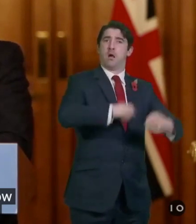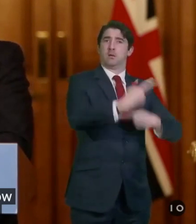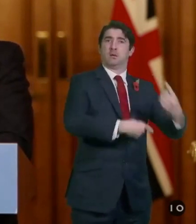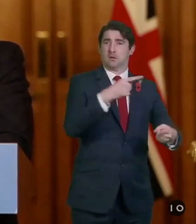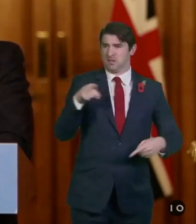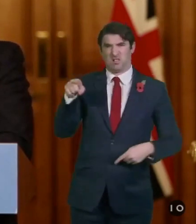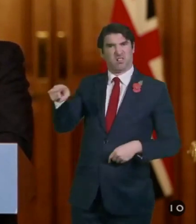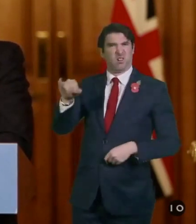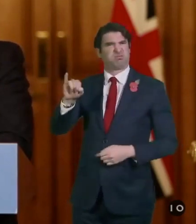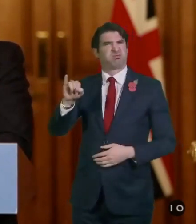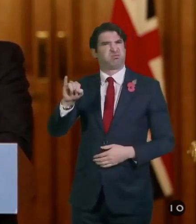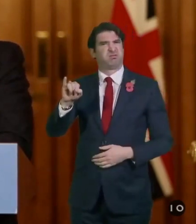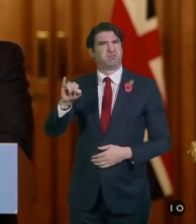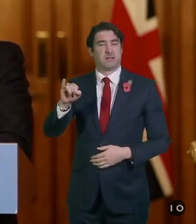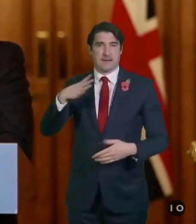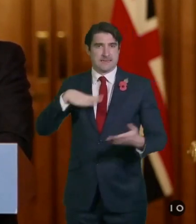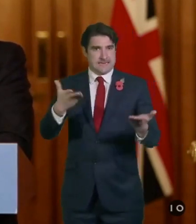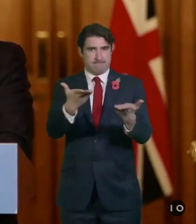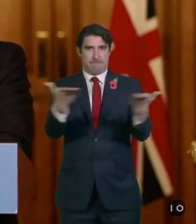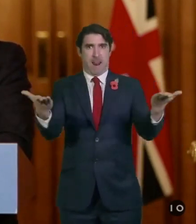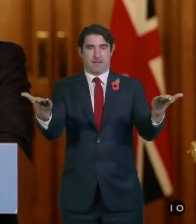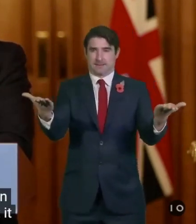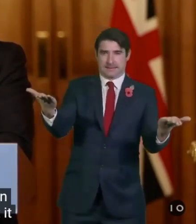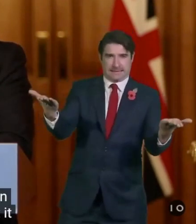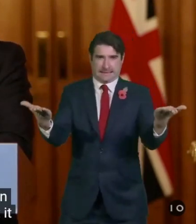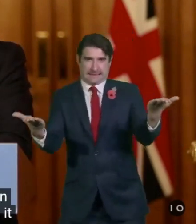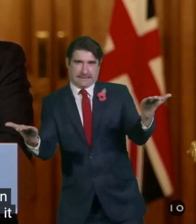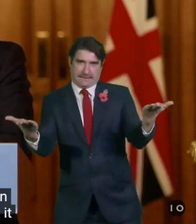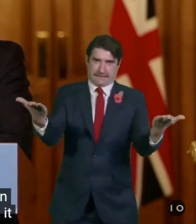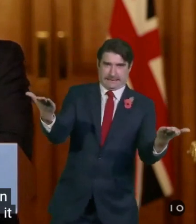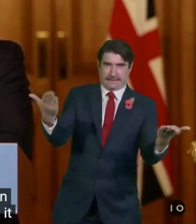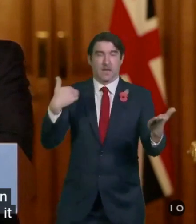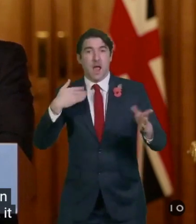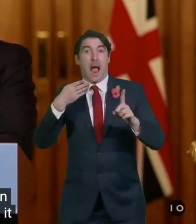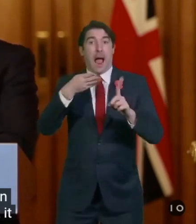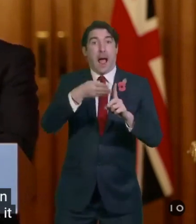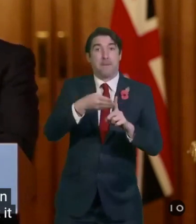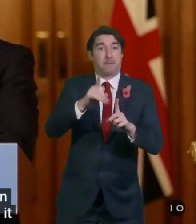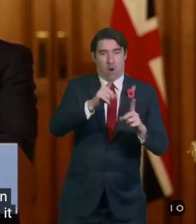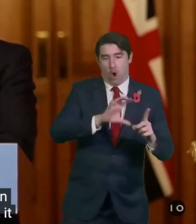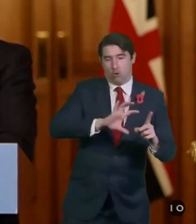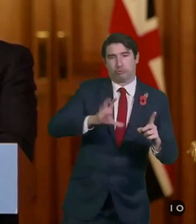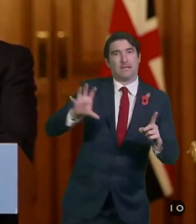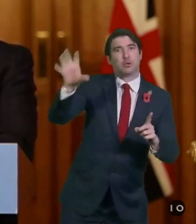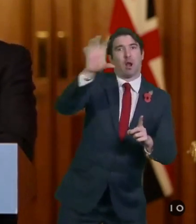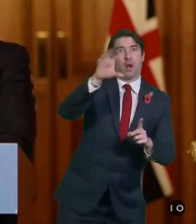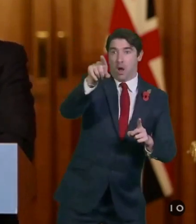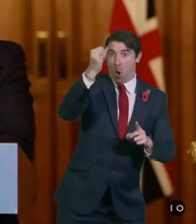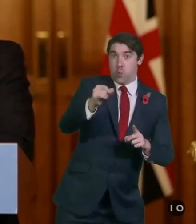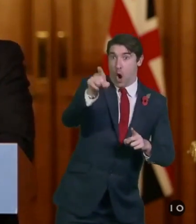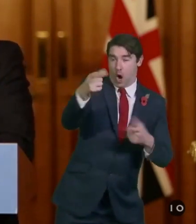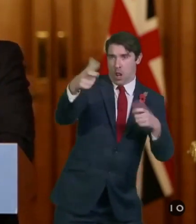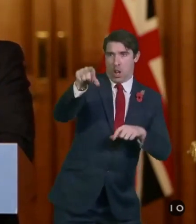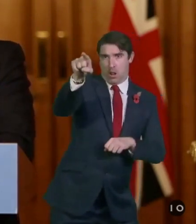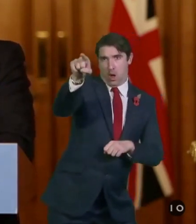the R down in those local areas in the way that we wanted, to get it below 1, and we